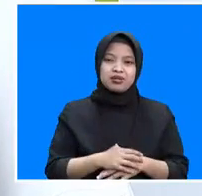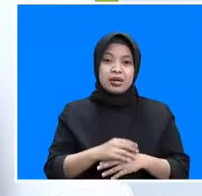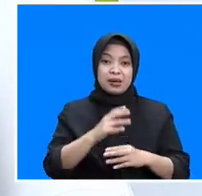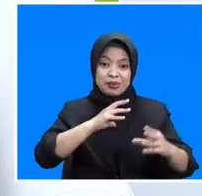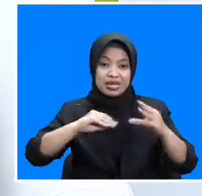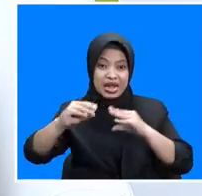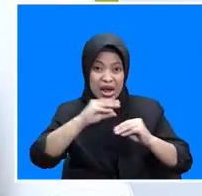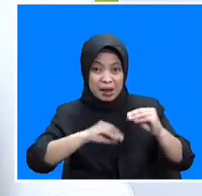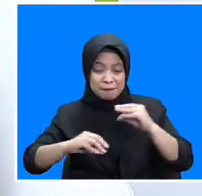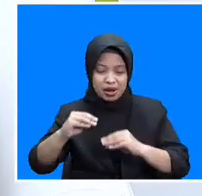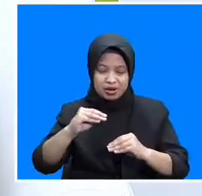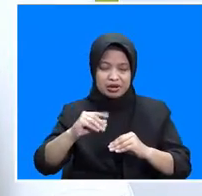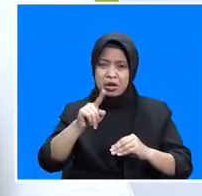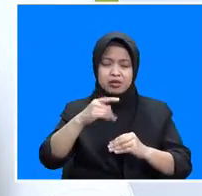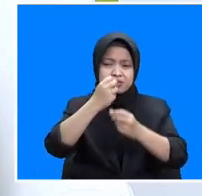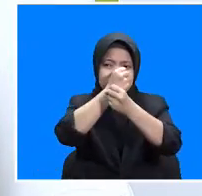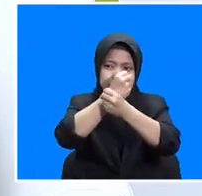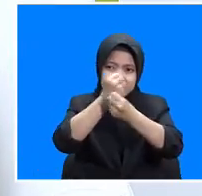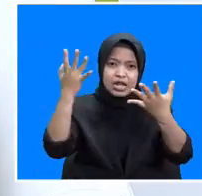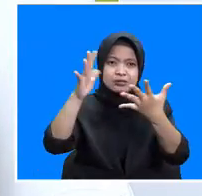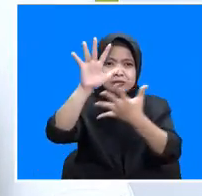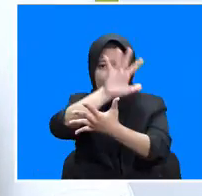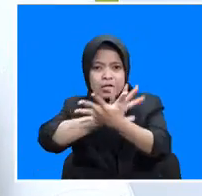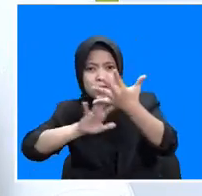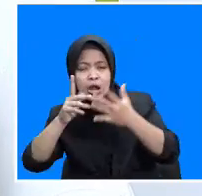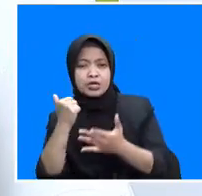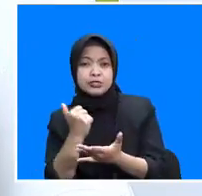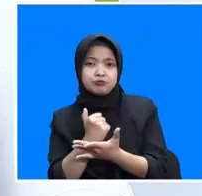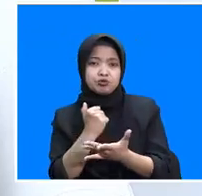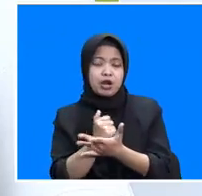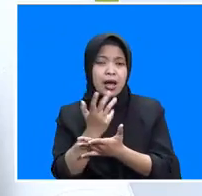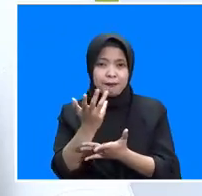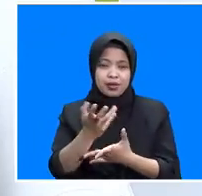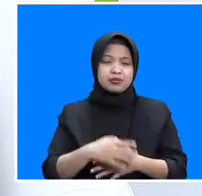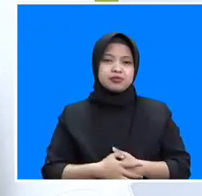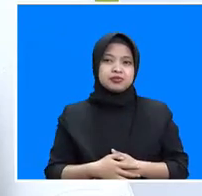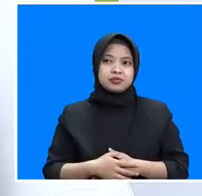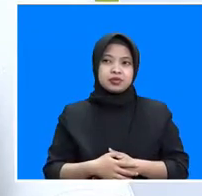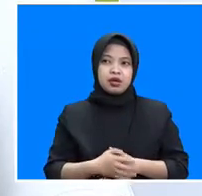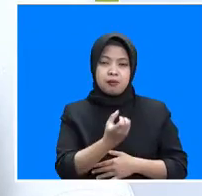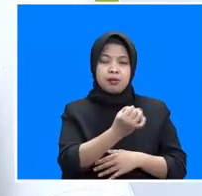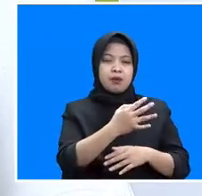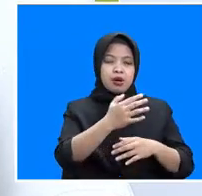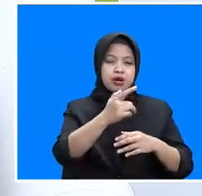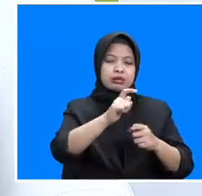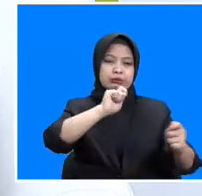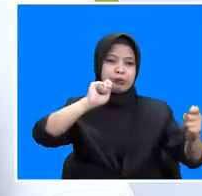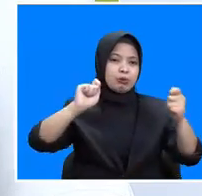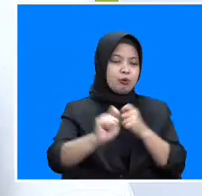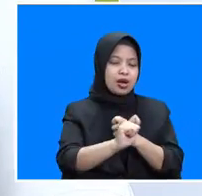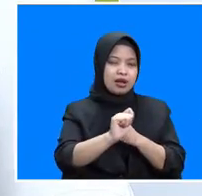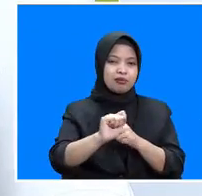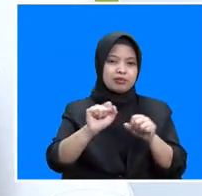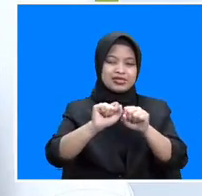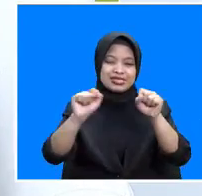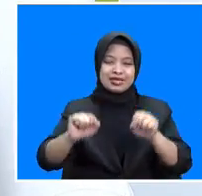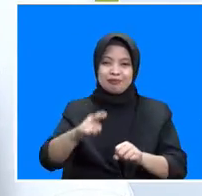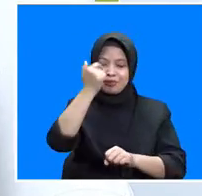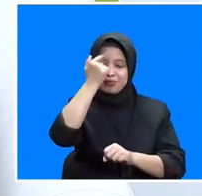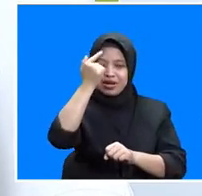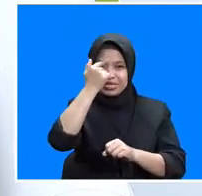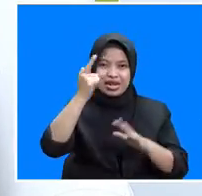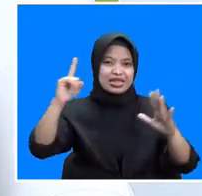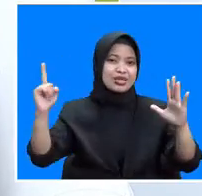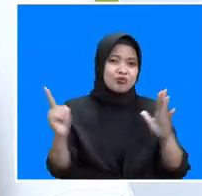very clear the importance of the transition back to face-to-face learning. It is a huge difference